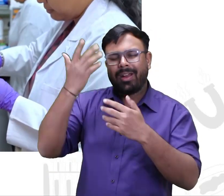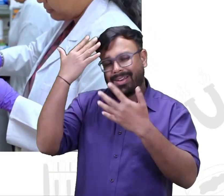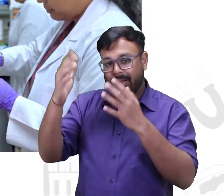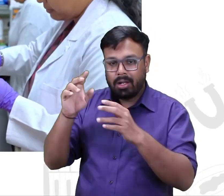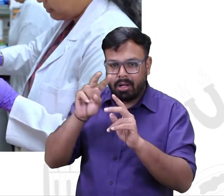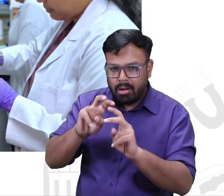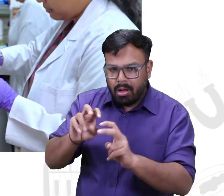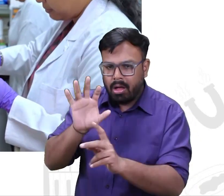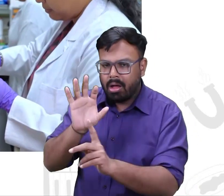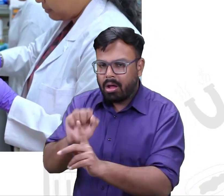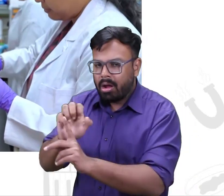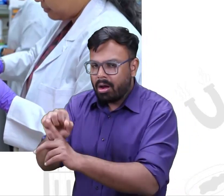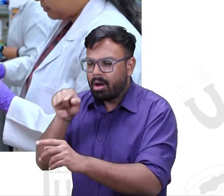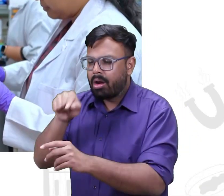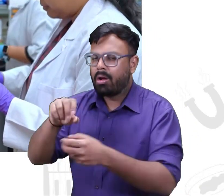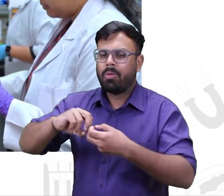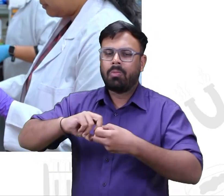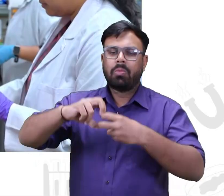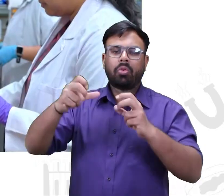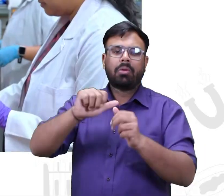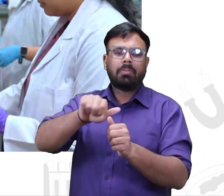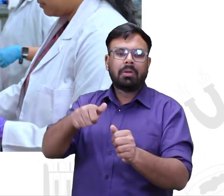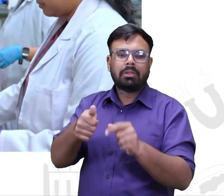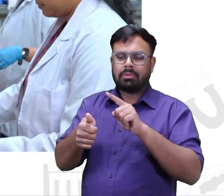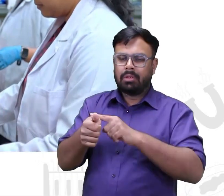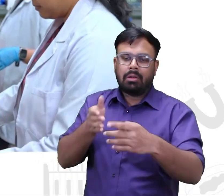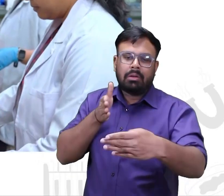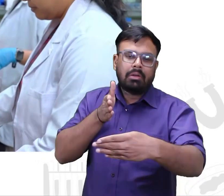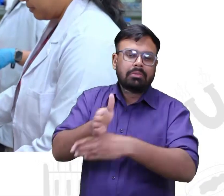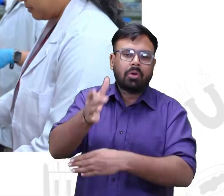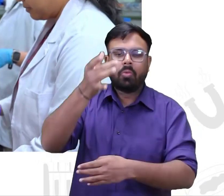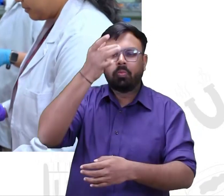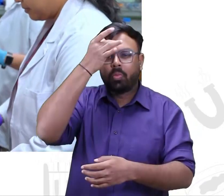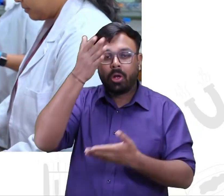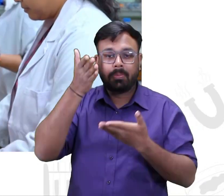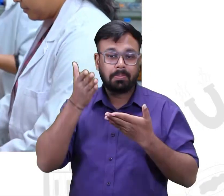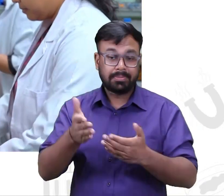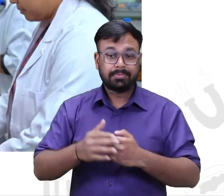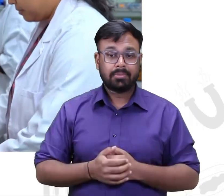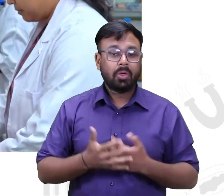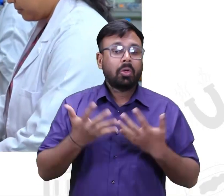understand the complex organization of these proteins, because mutations of these